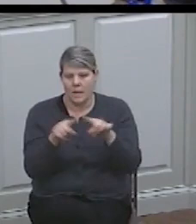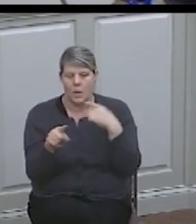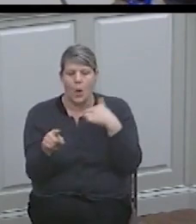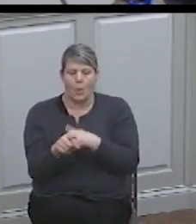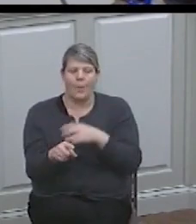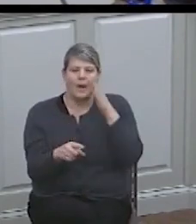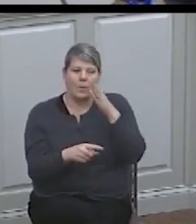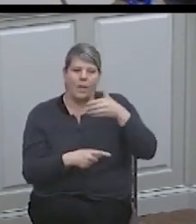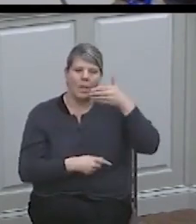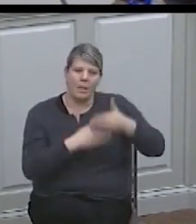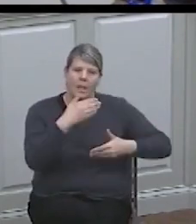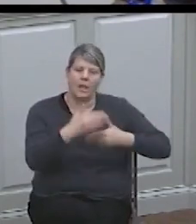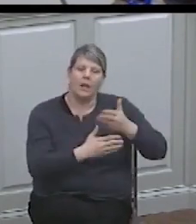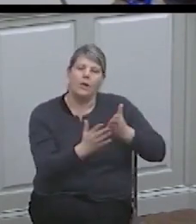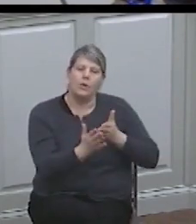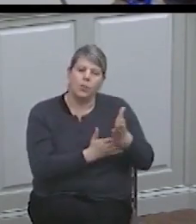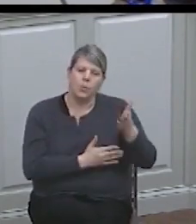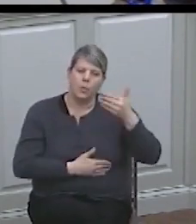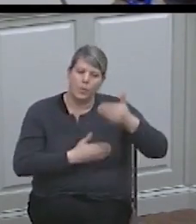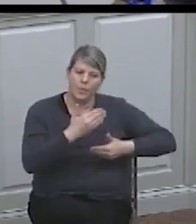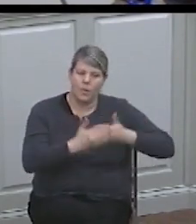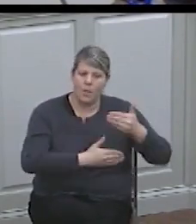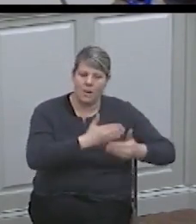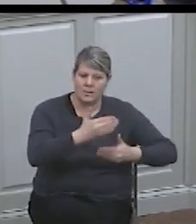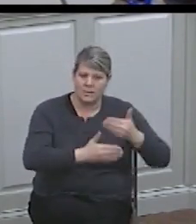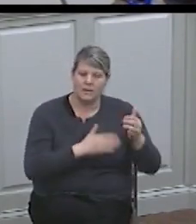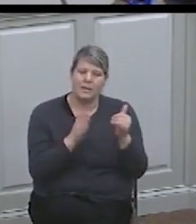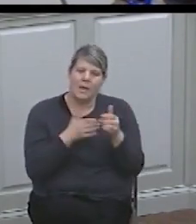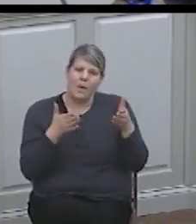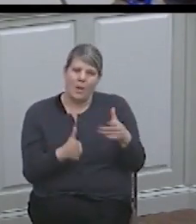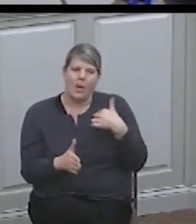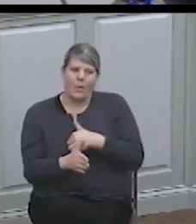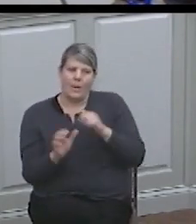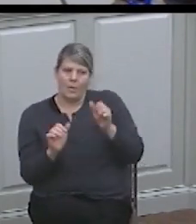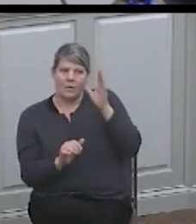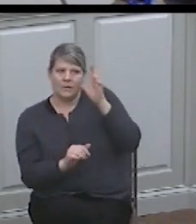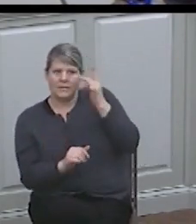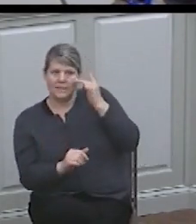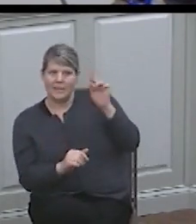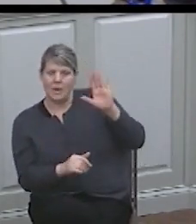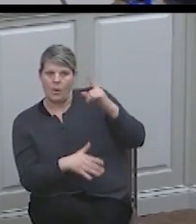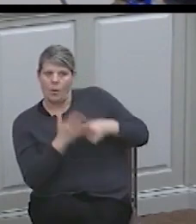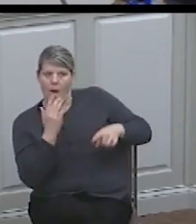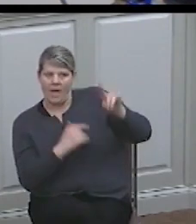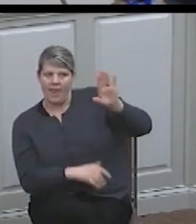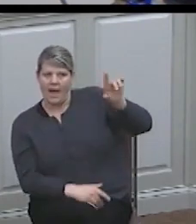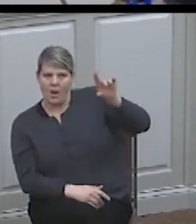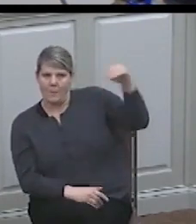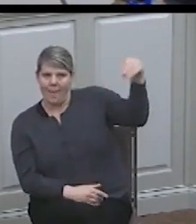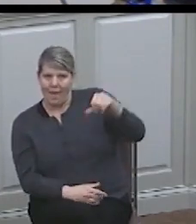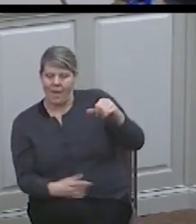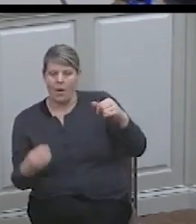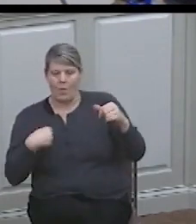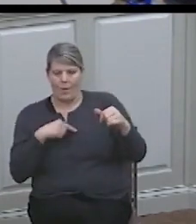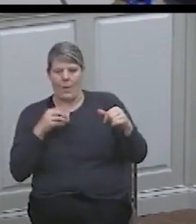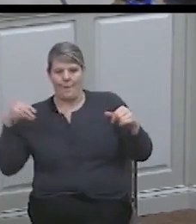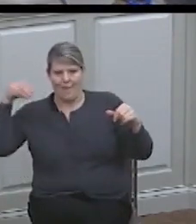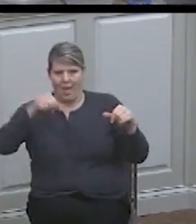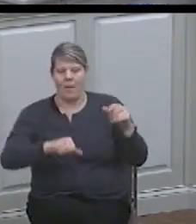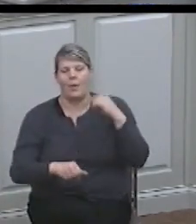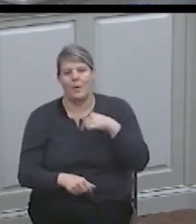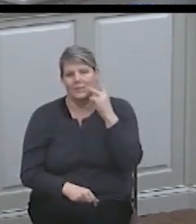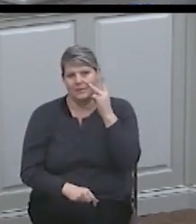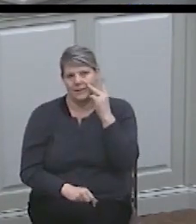through the process and then we'll see where the state can pay, what the state can pay for, what ultimately would fall on the city commission.